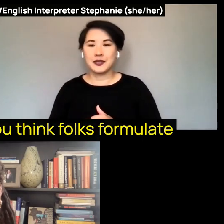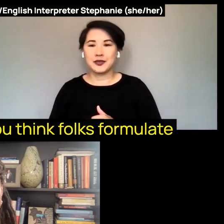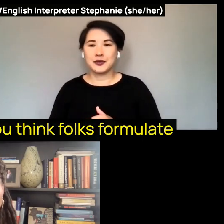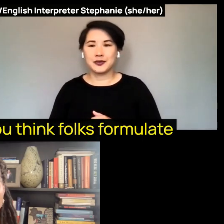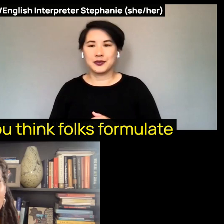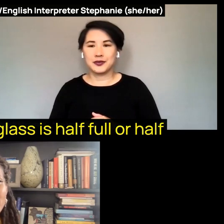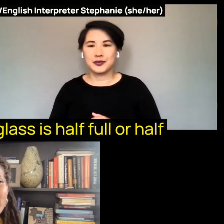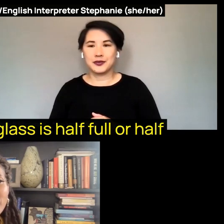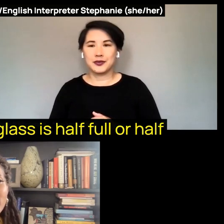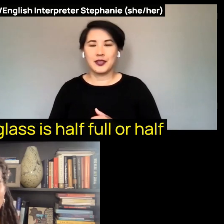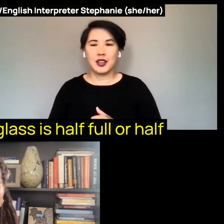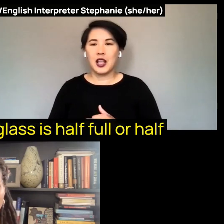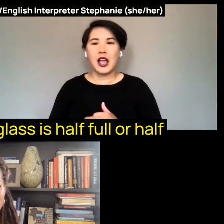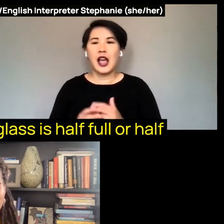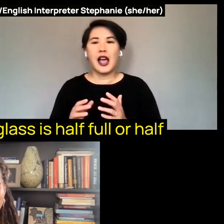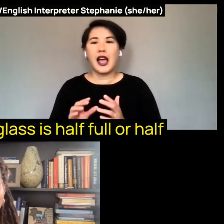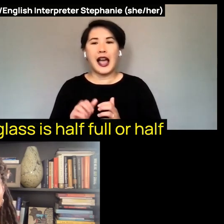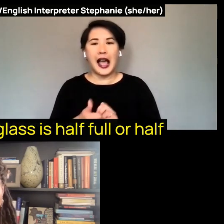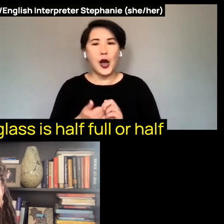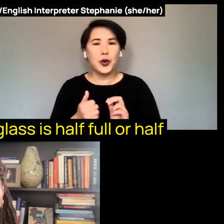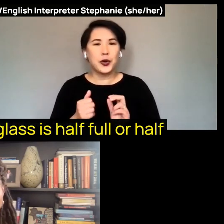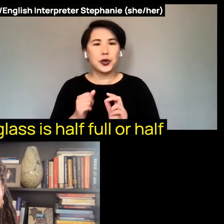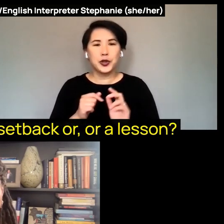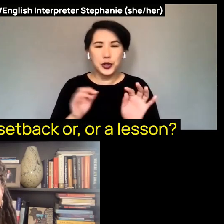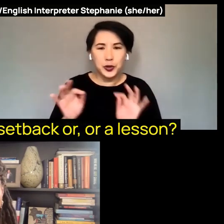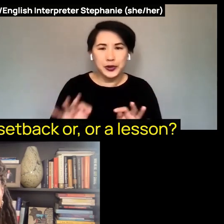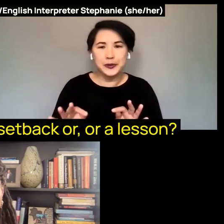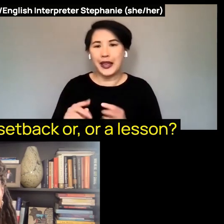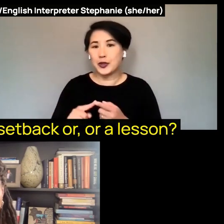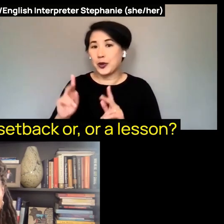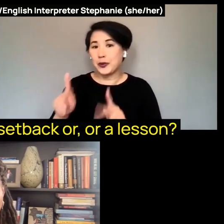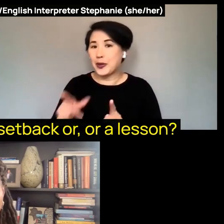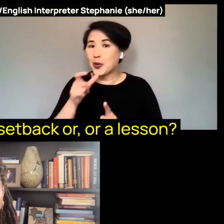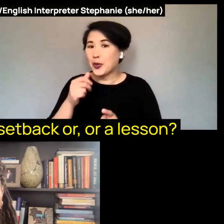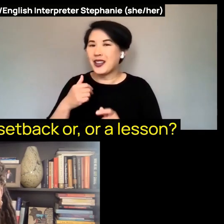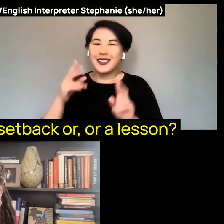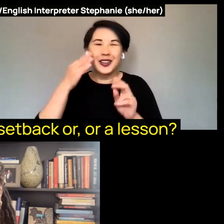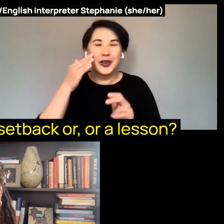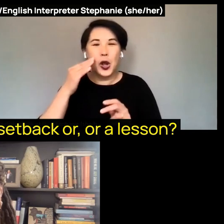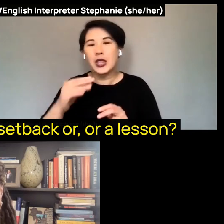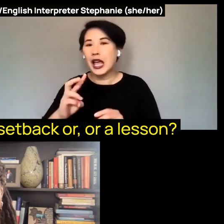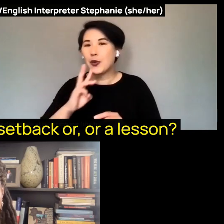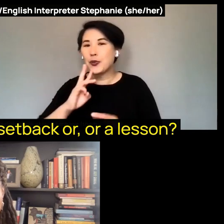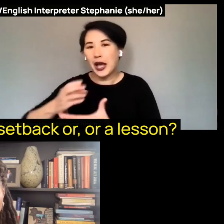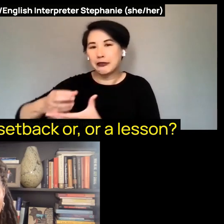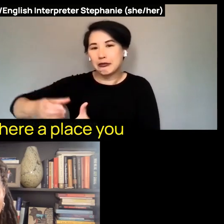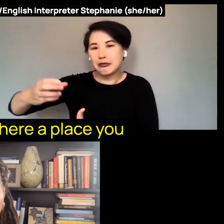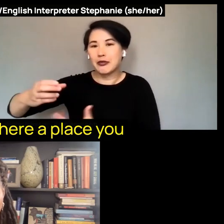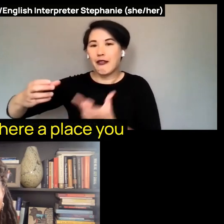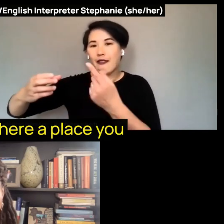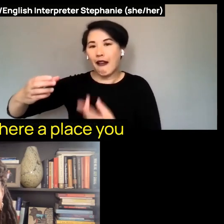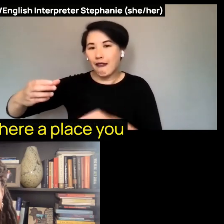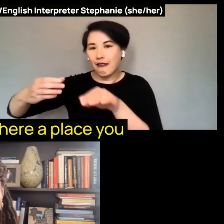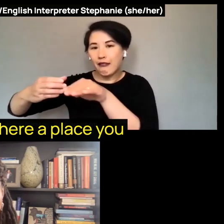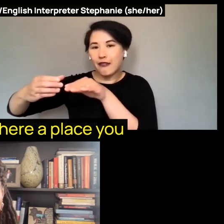how do you think folks formulate or understand if the glass is half full or half empty, or if they see a setback or a lesson? Like,